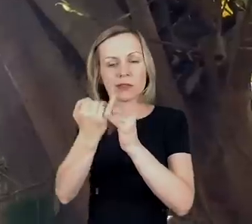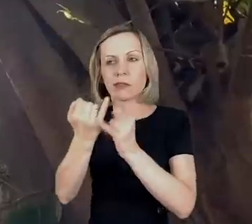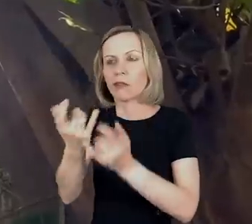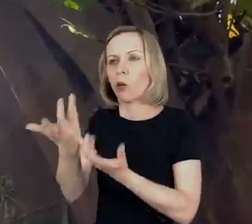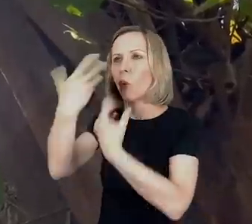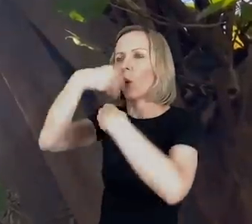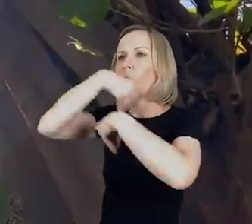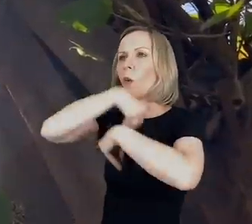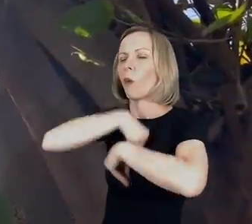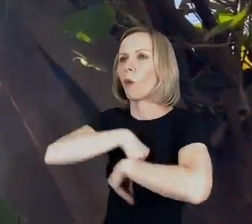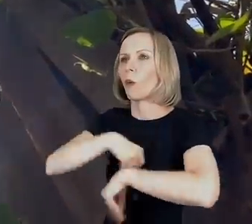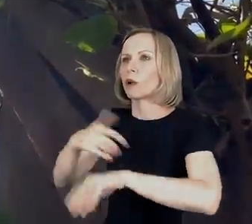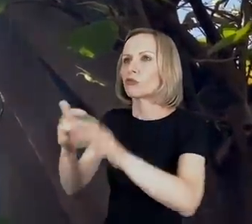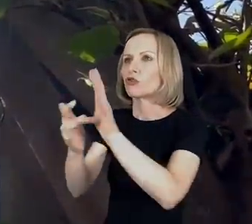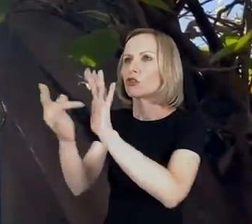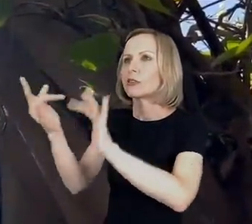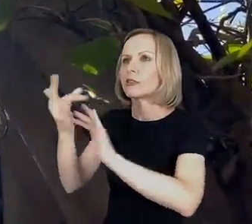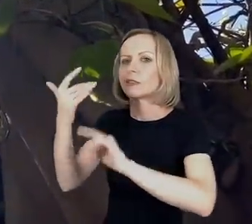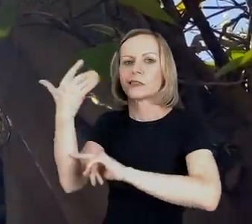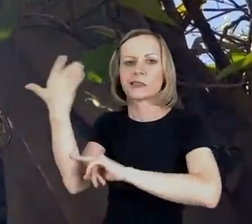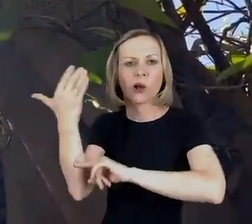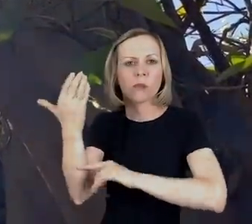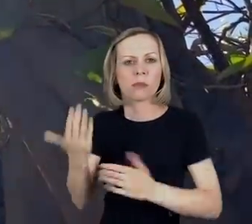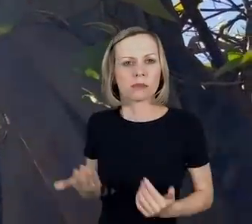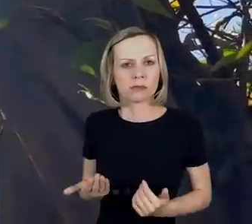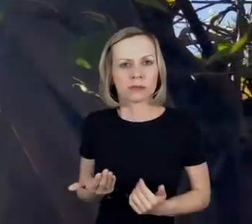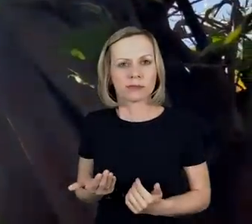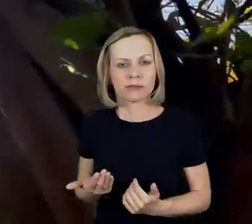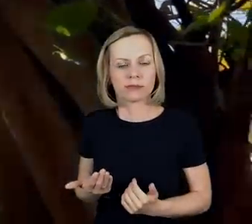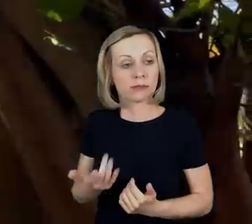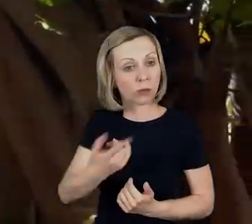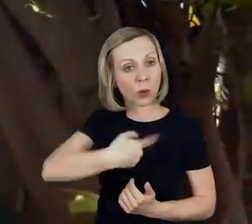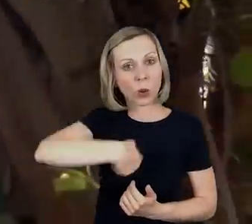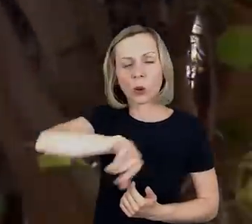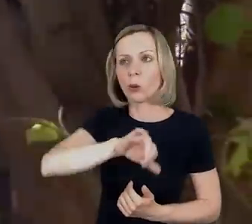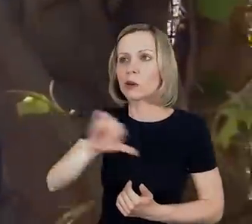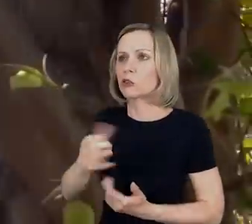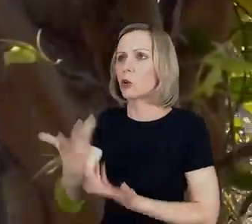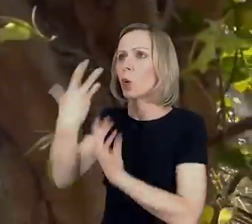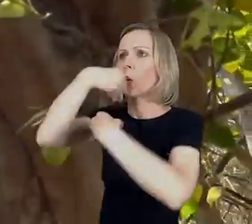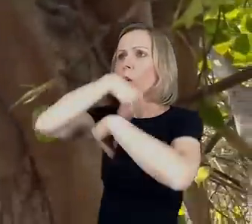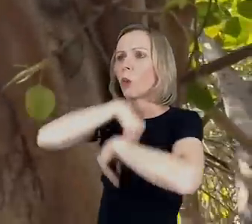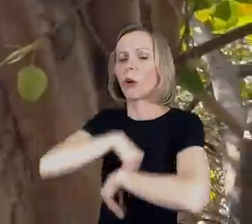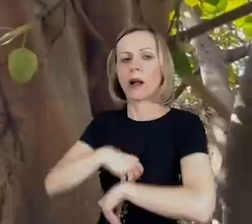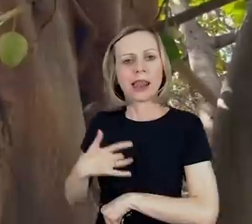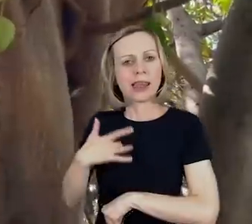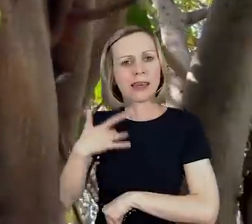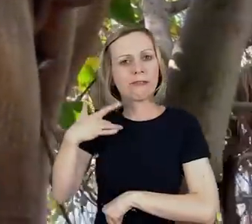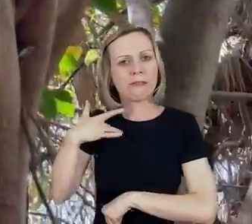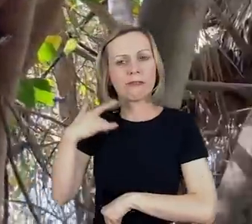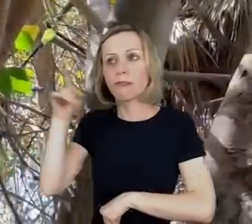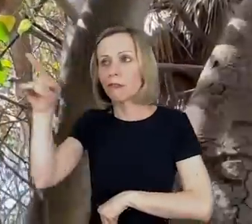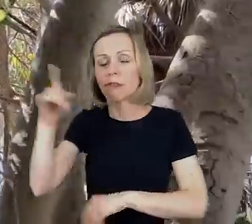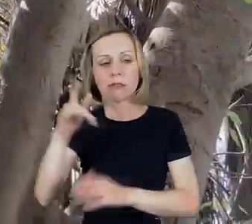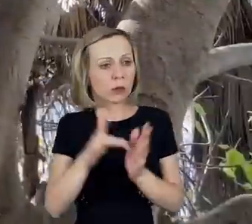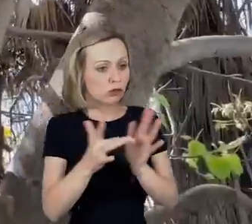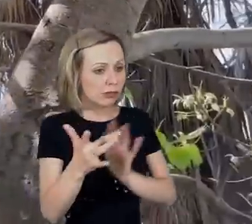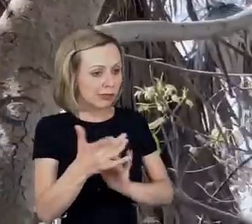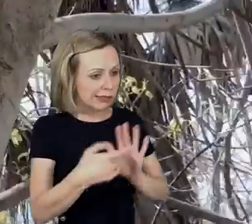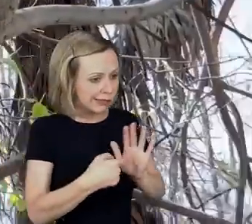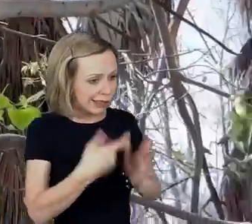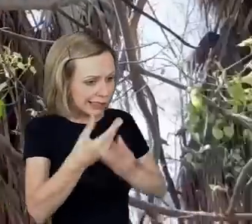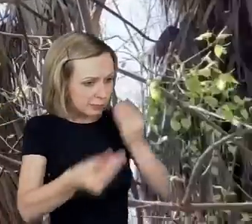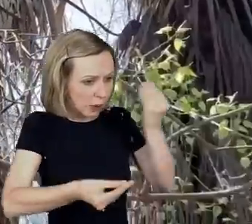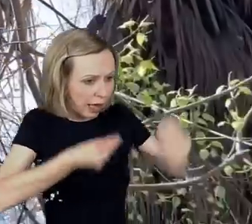Sermon on the Mount, words that we are called to live with all the days of our life as Christ opens them up for us